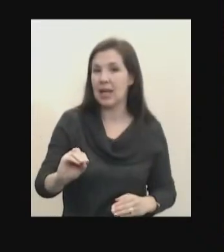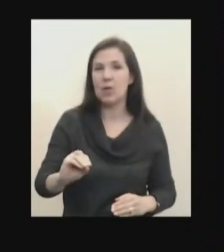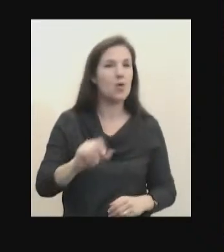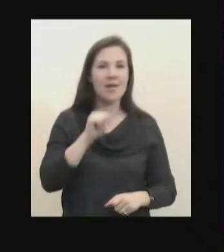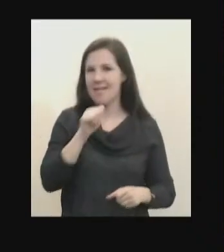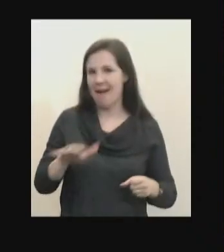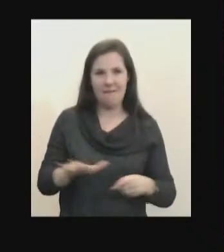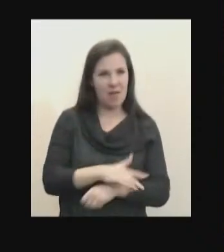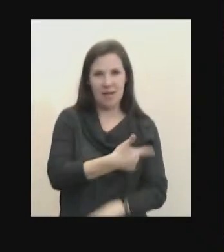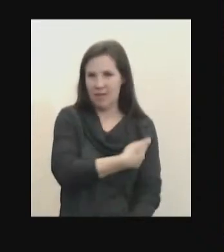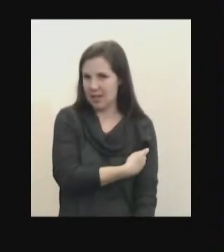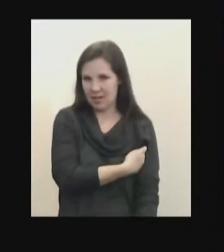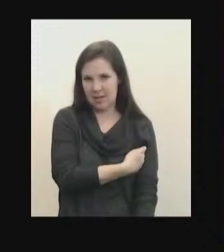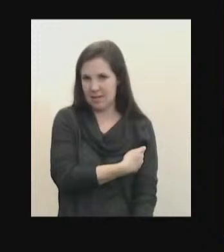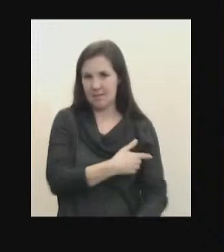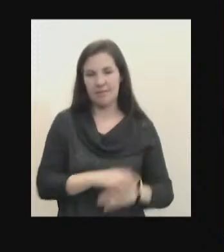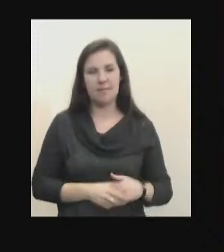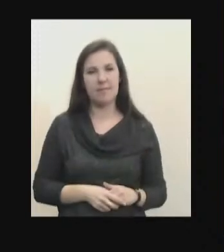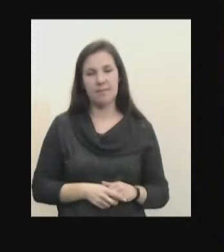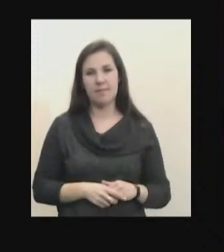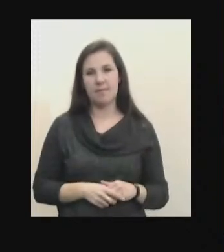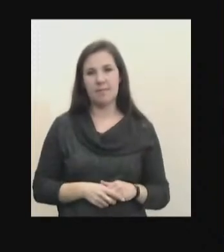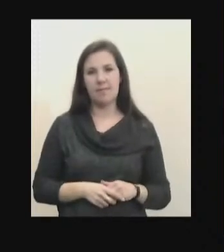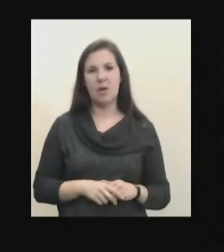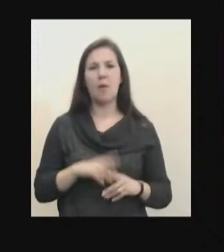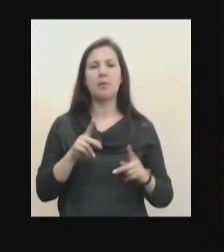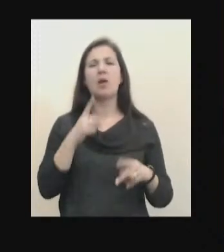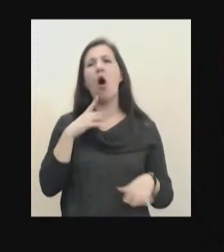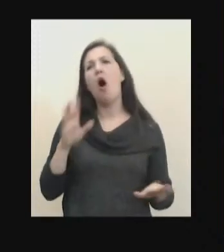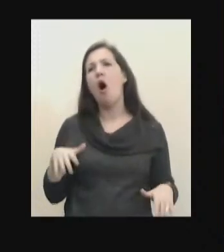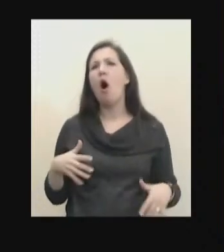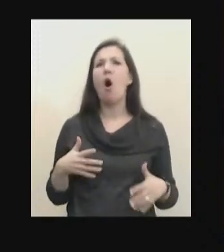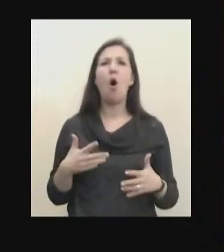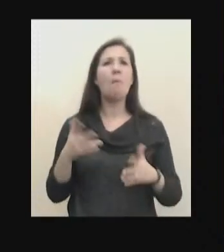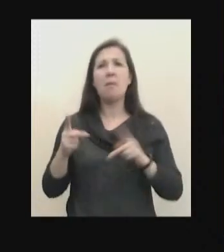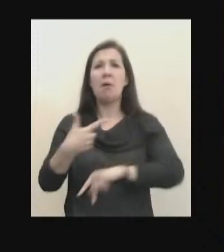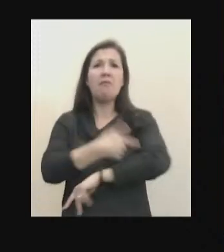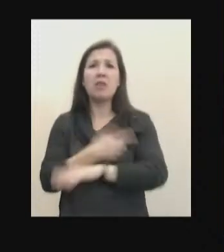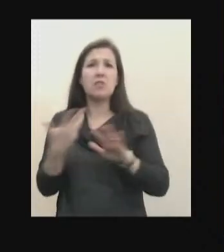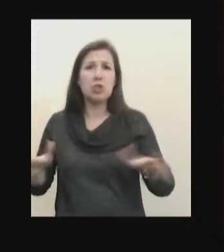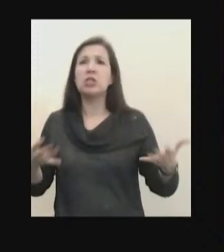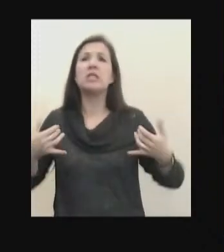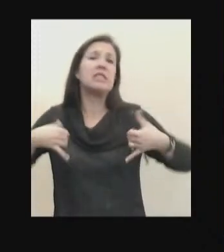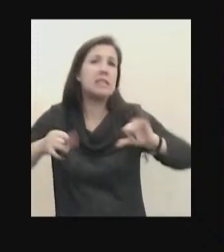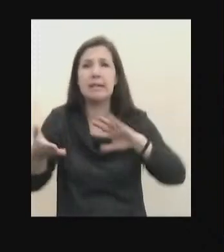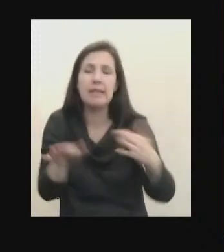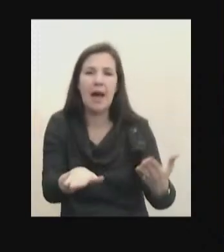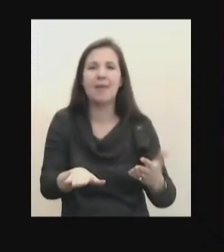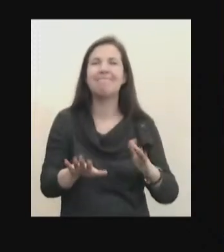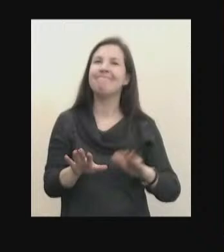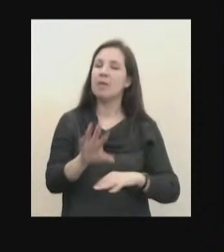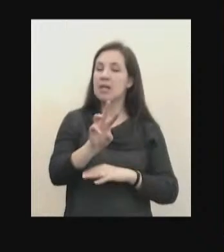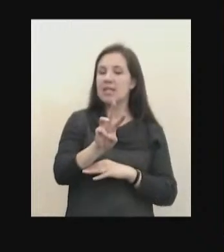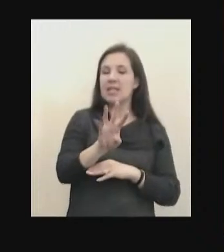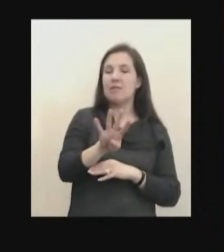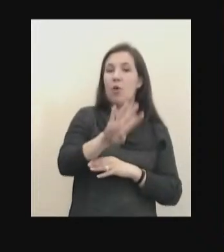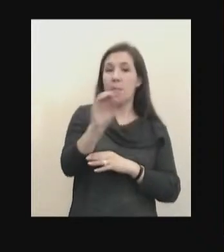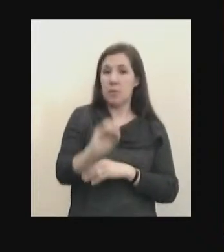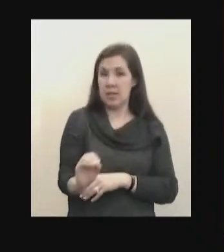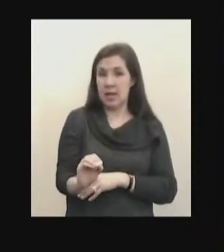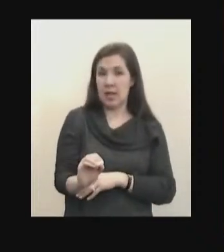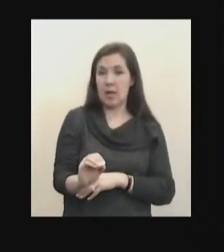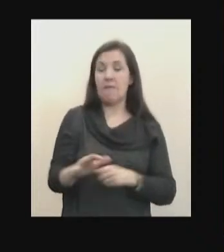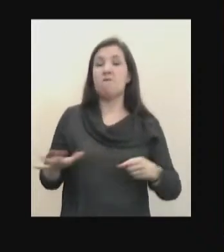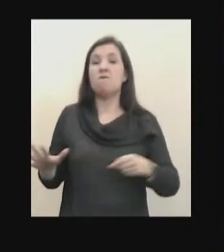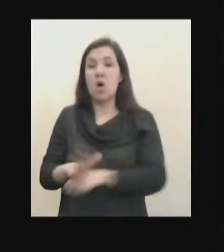vaccinated. And while people say people are dying that are vaccinated, 64% of all fully vaccinated